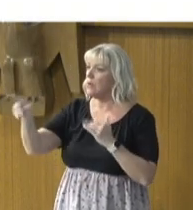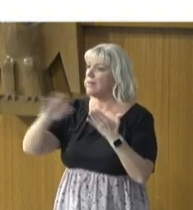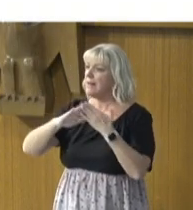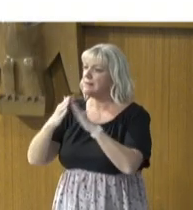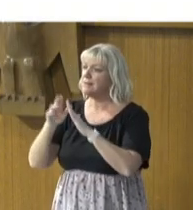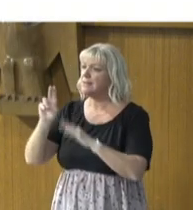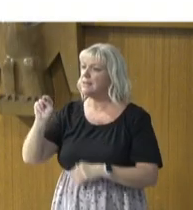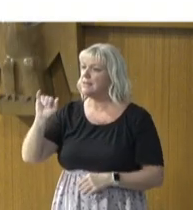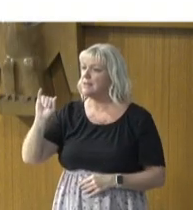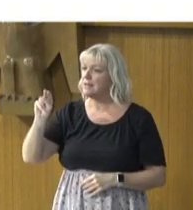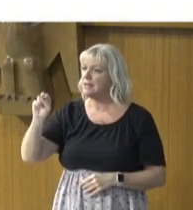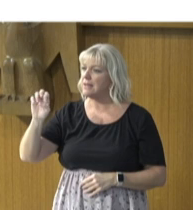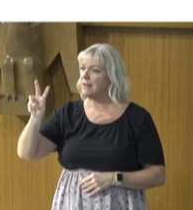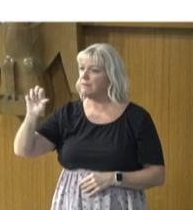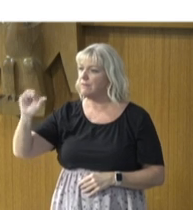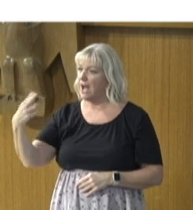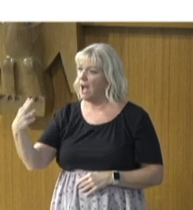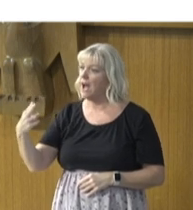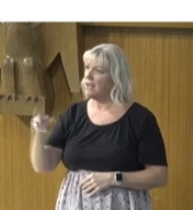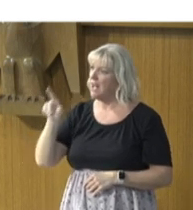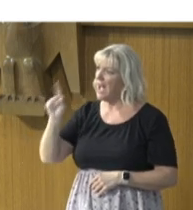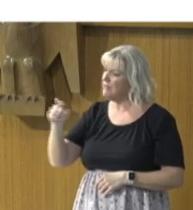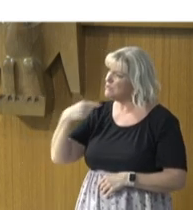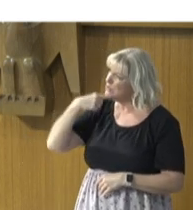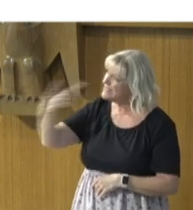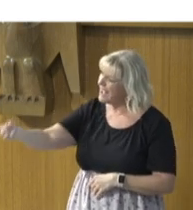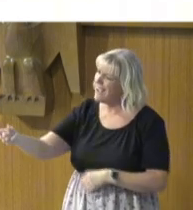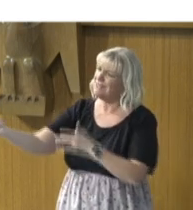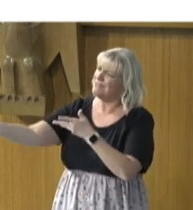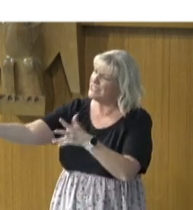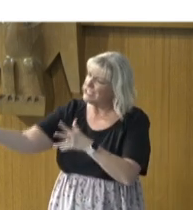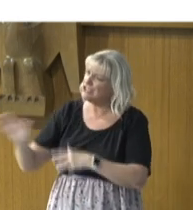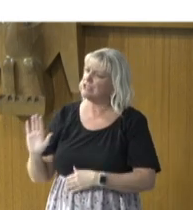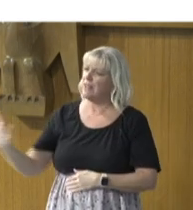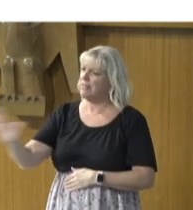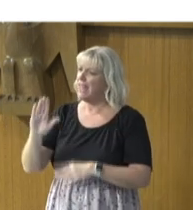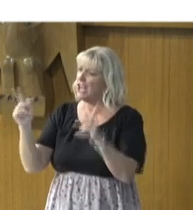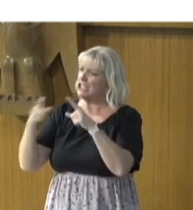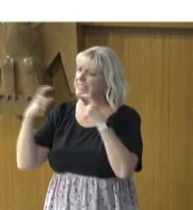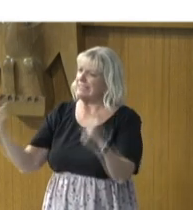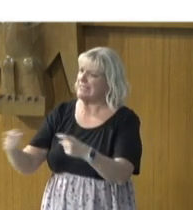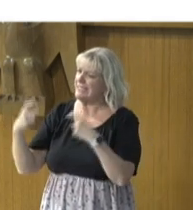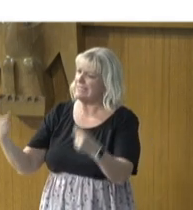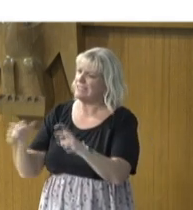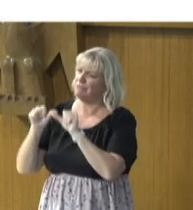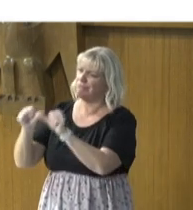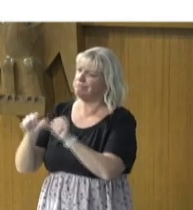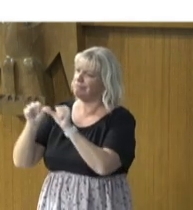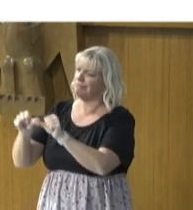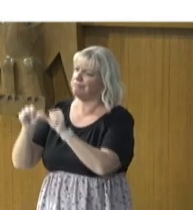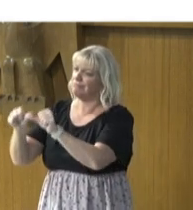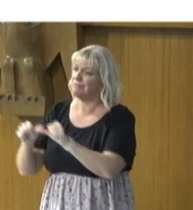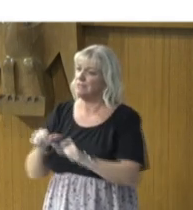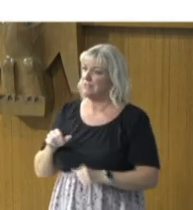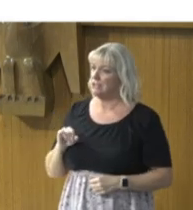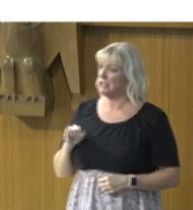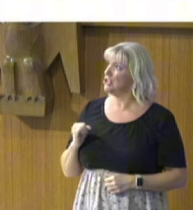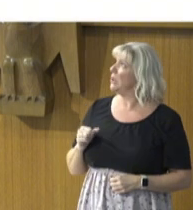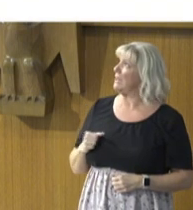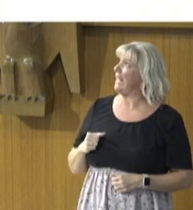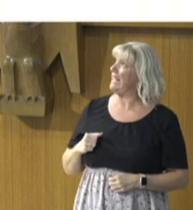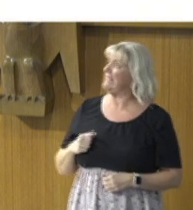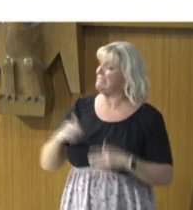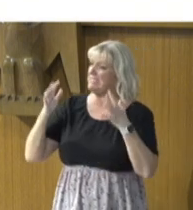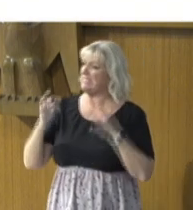city, and cry out against it, for their wickedness has come up before me. But Jonah set out to flee to